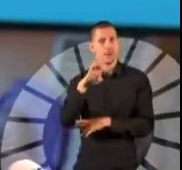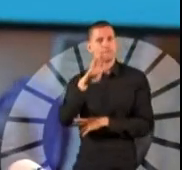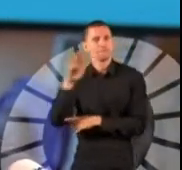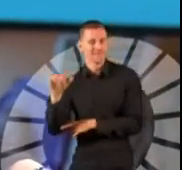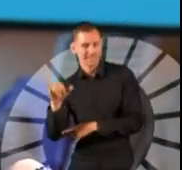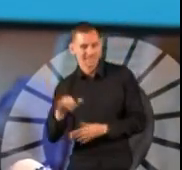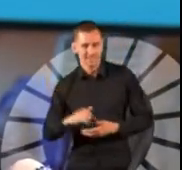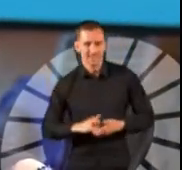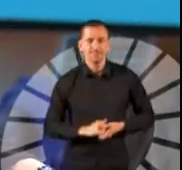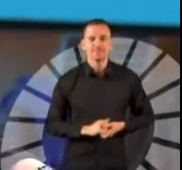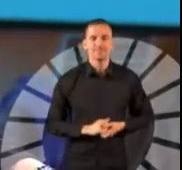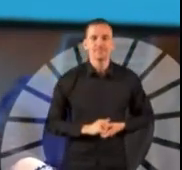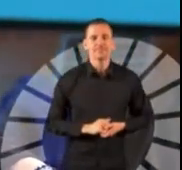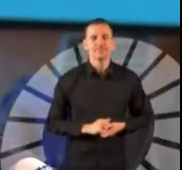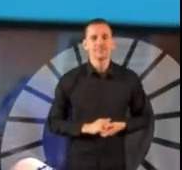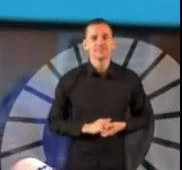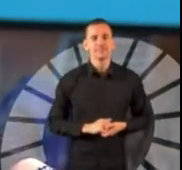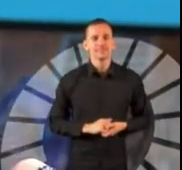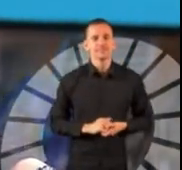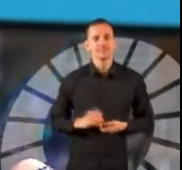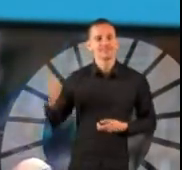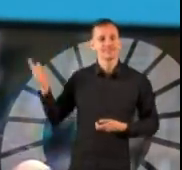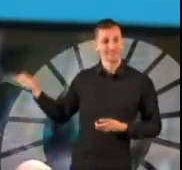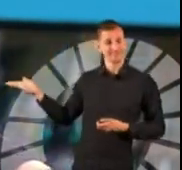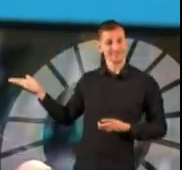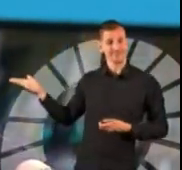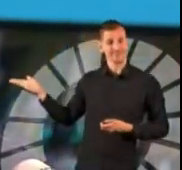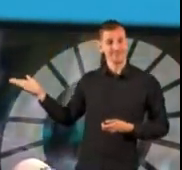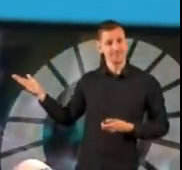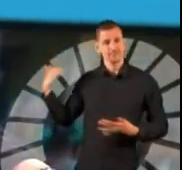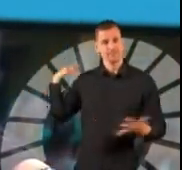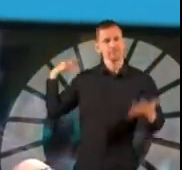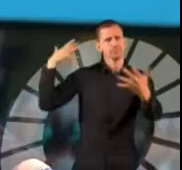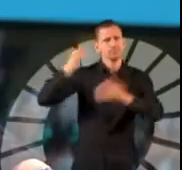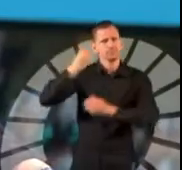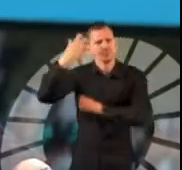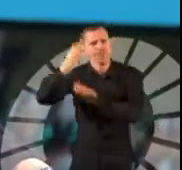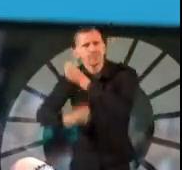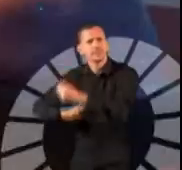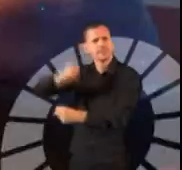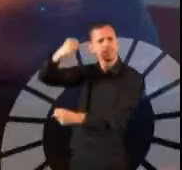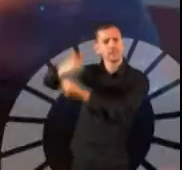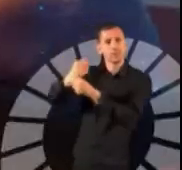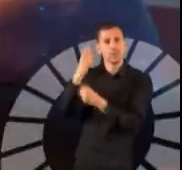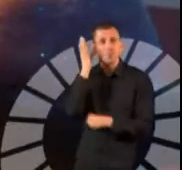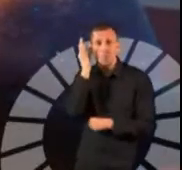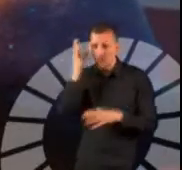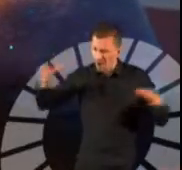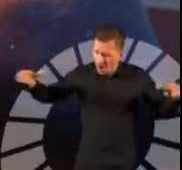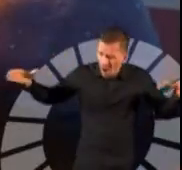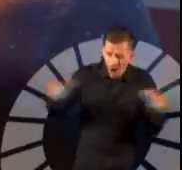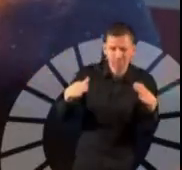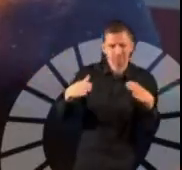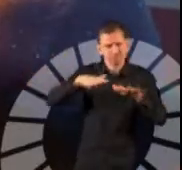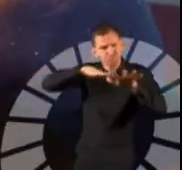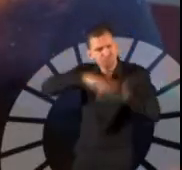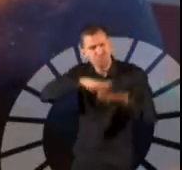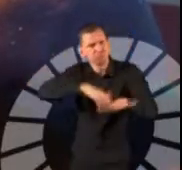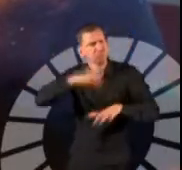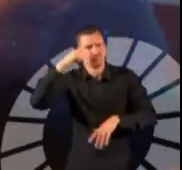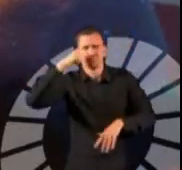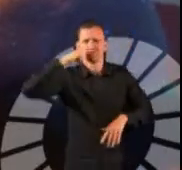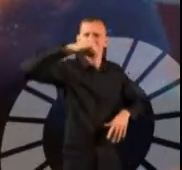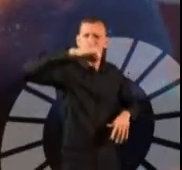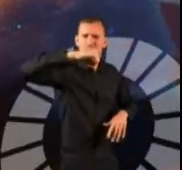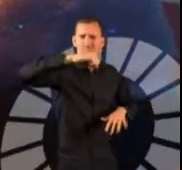history. What you might know as the Arab Spring, but that's a Western narrative, we call it the Revolution of Dignity. Because our slogan was,